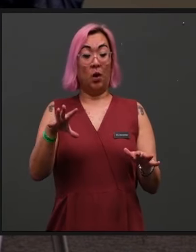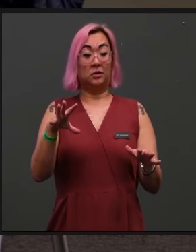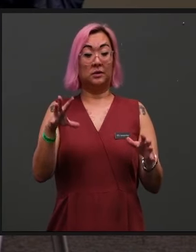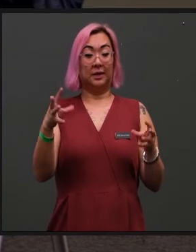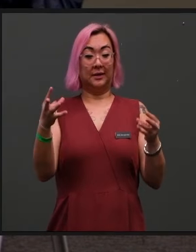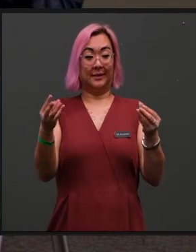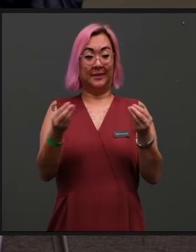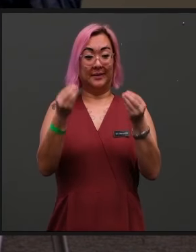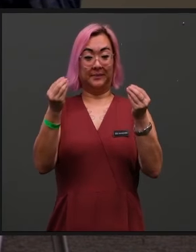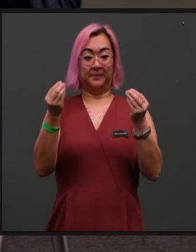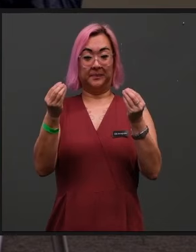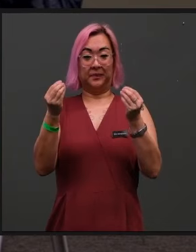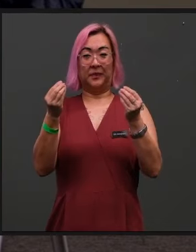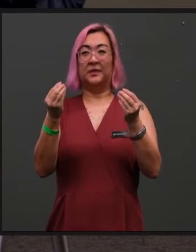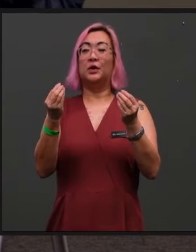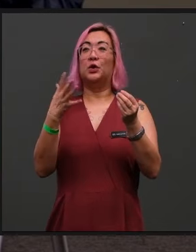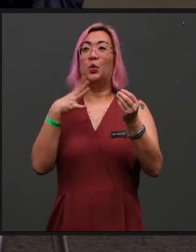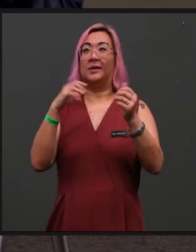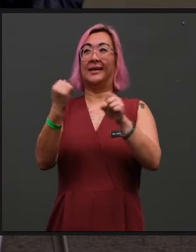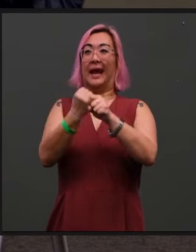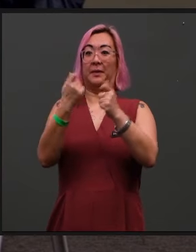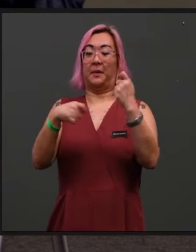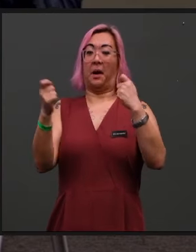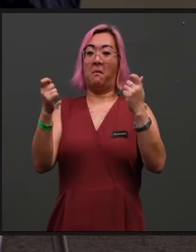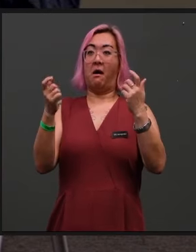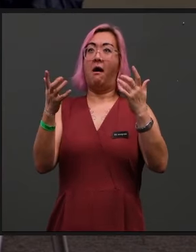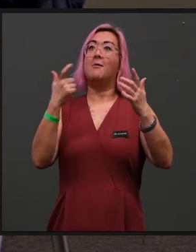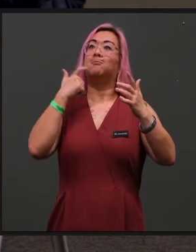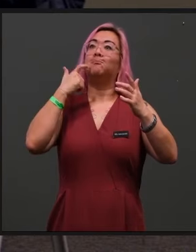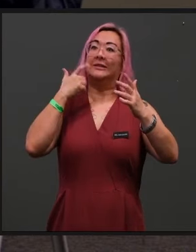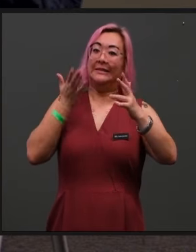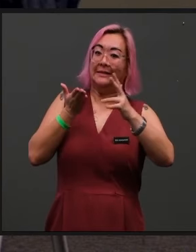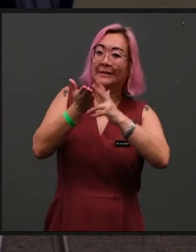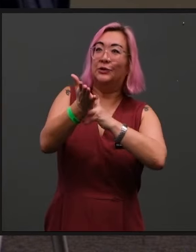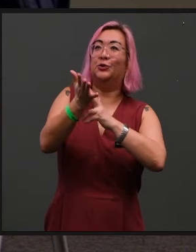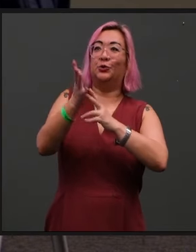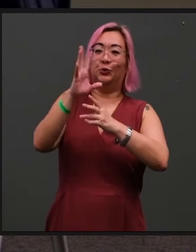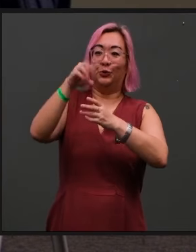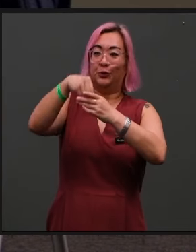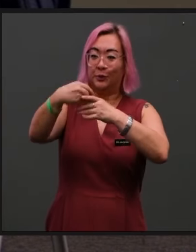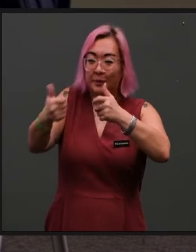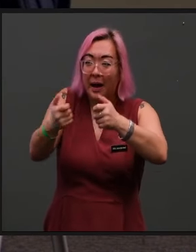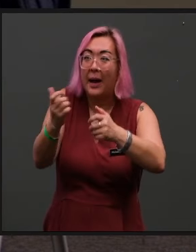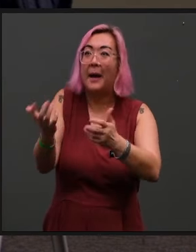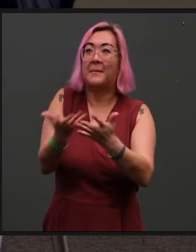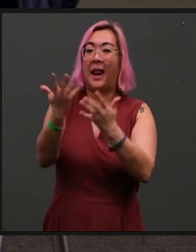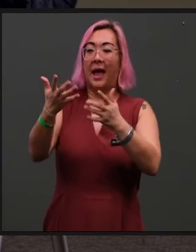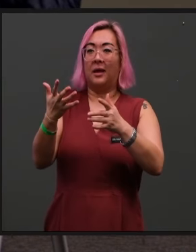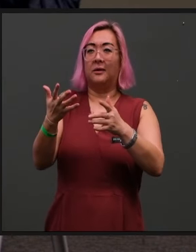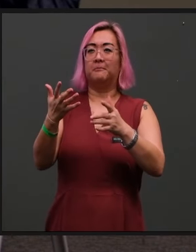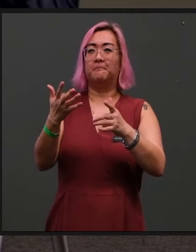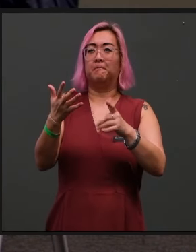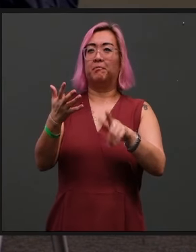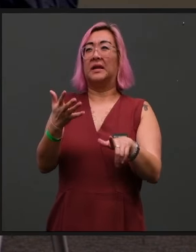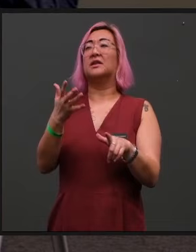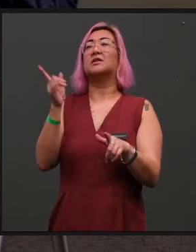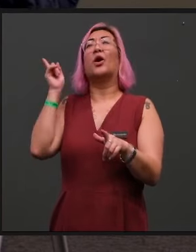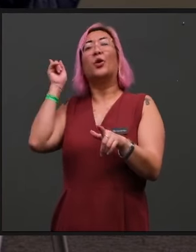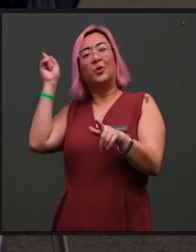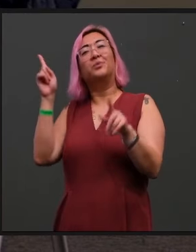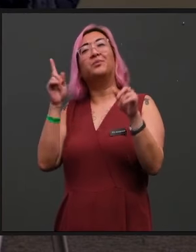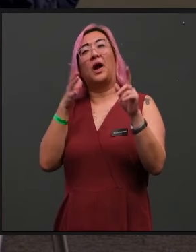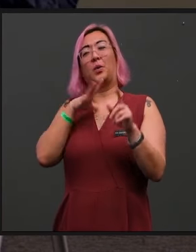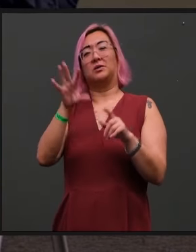approachable, right? You want to give players that guidance. But I guess what I'm asking is, where did the helpline come from? And then the second thing